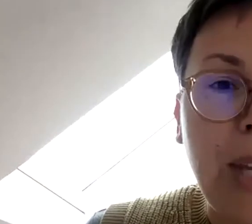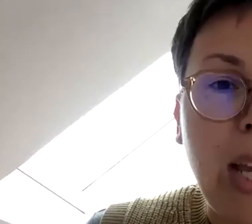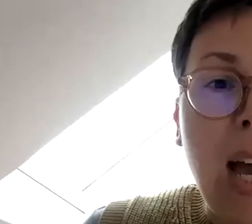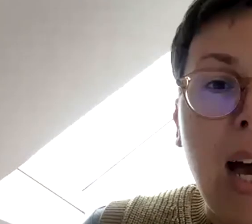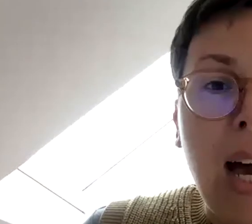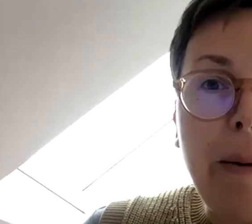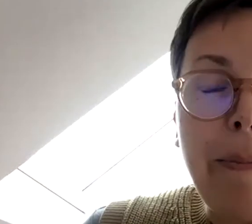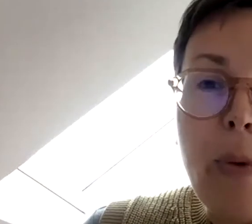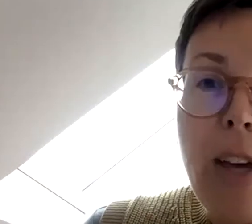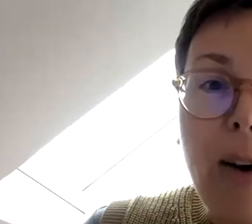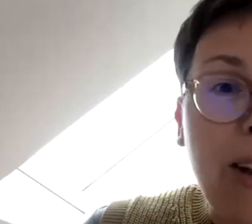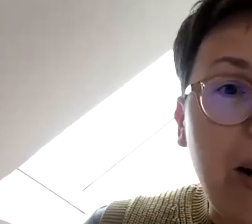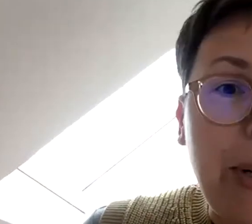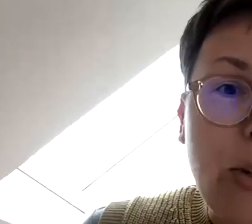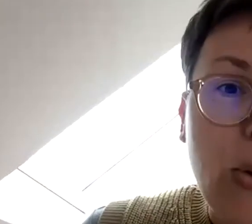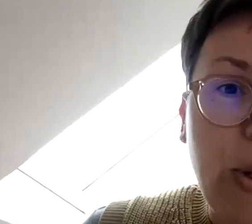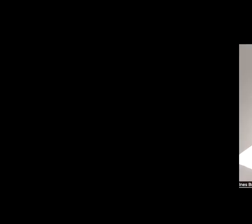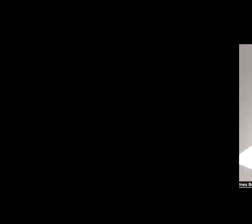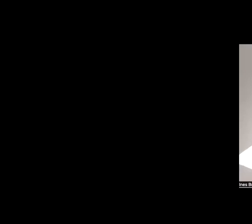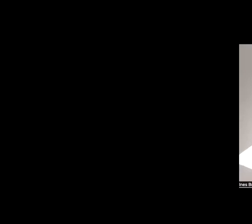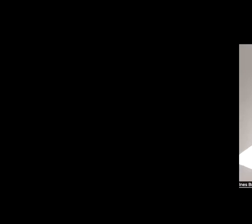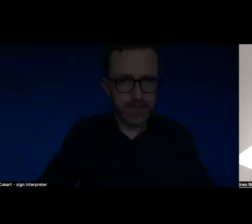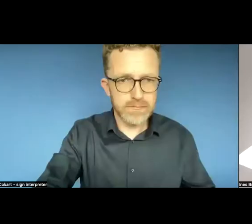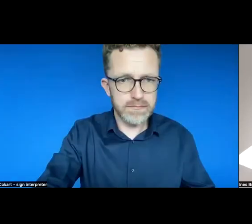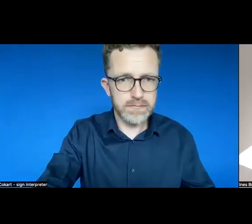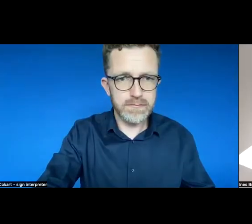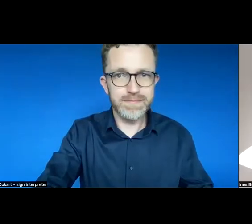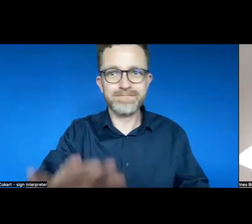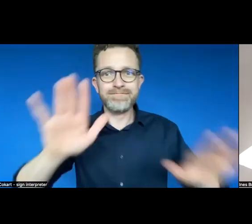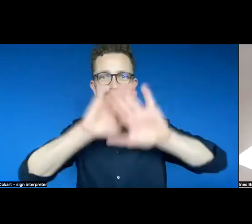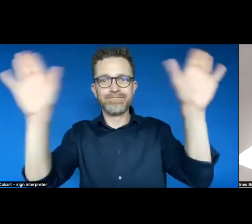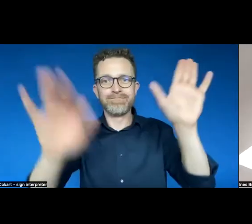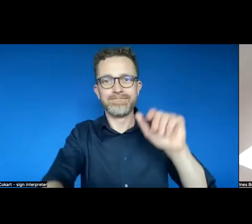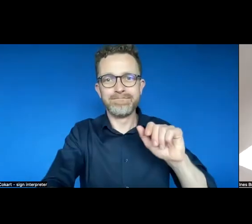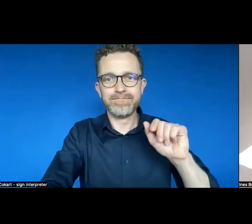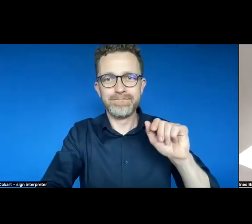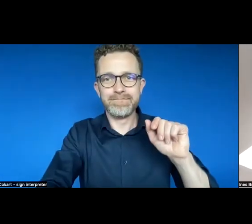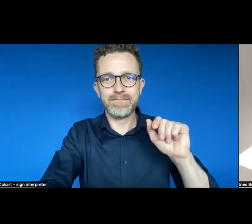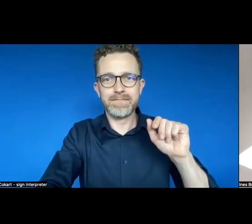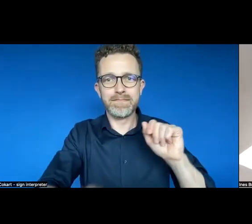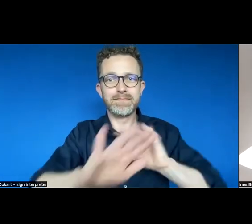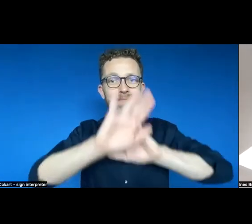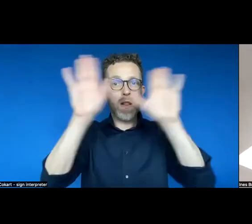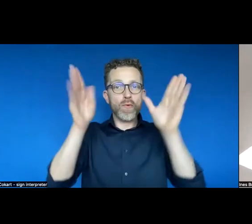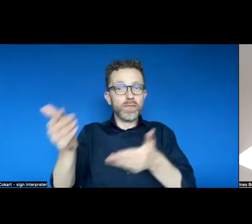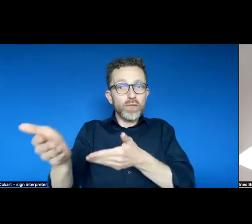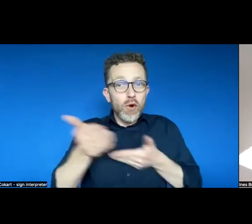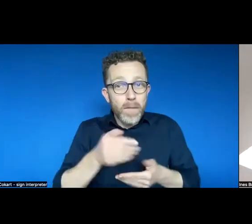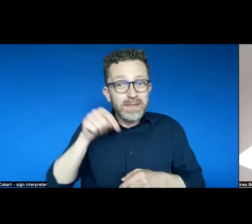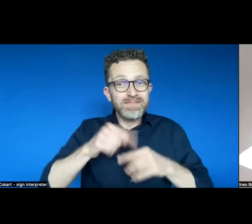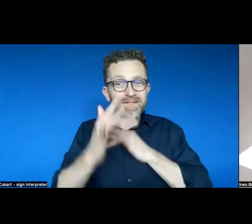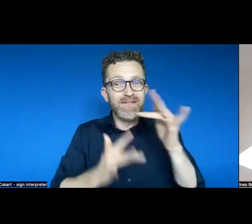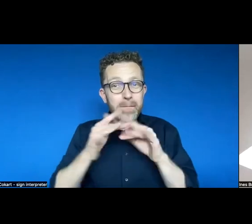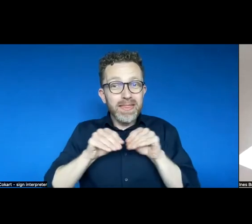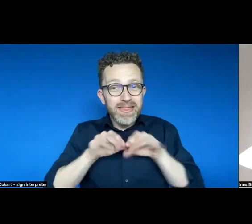recovery. We are very pleased to be organizing this webinar on the European Independent